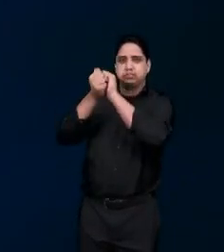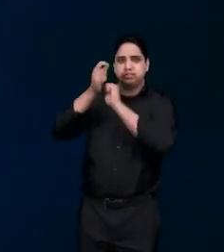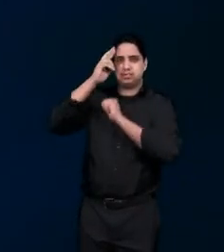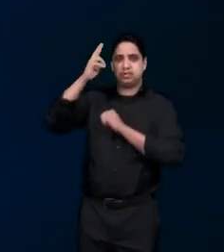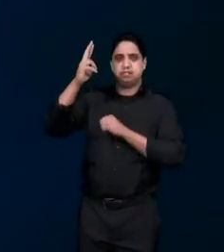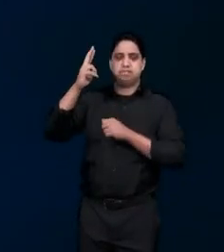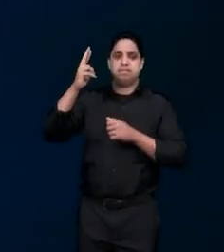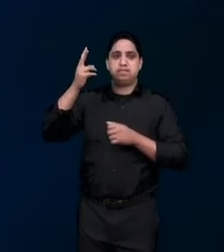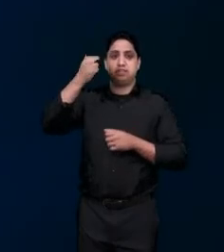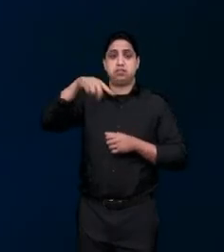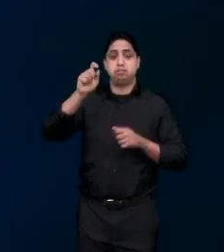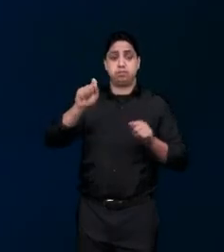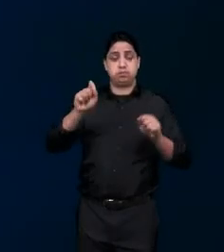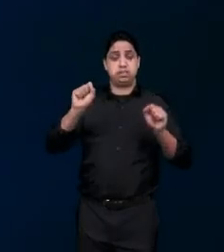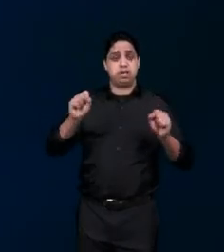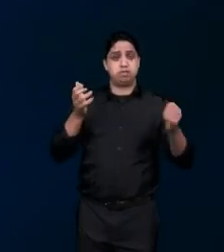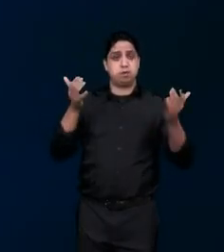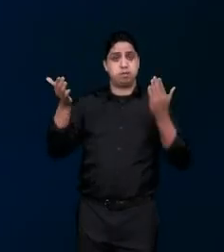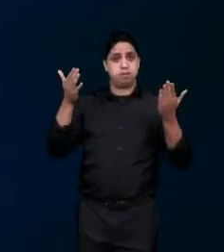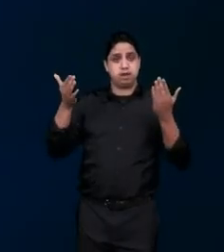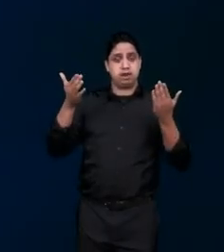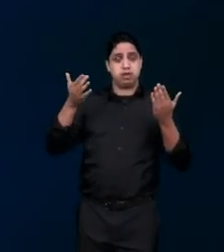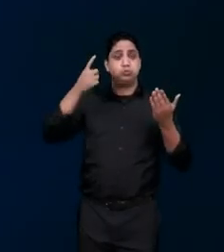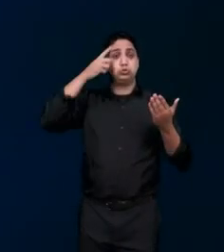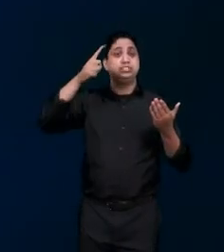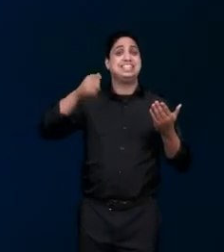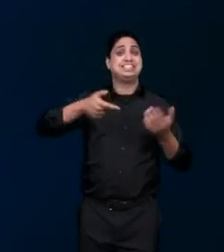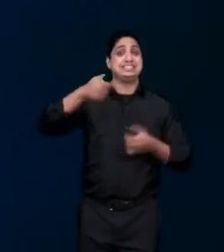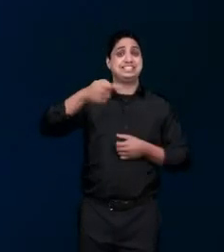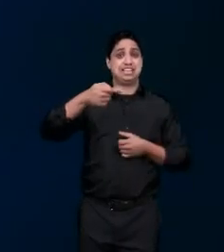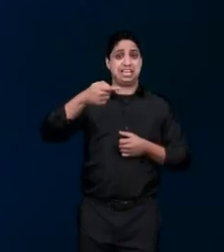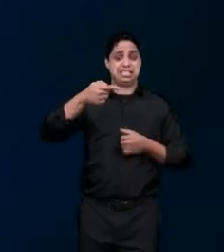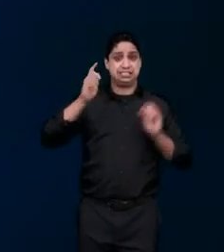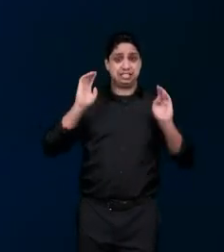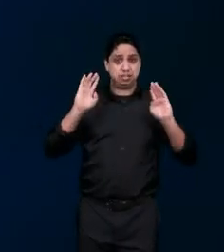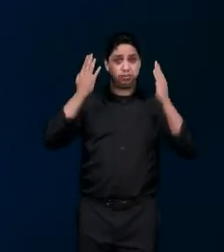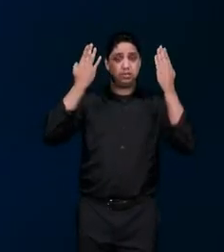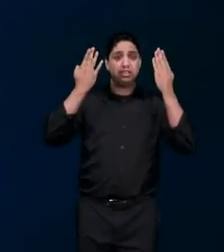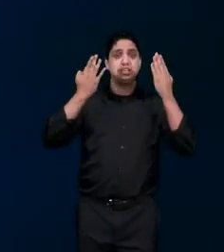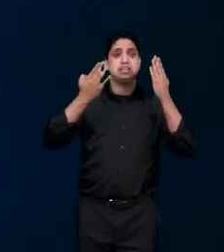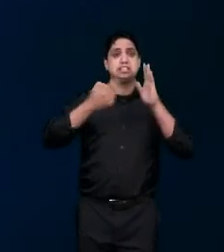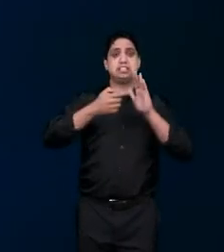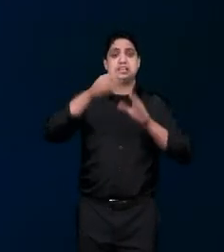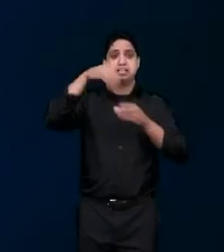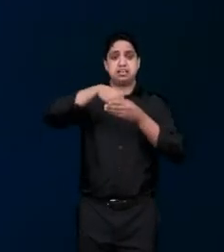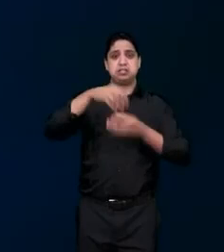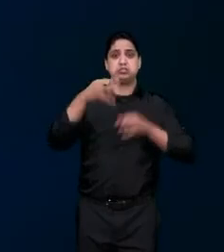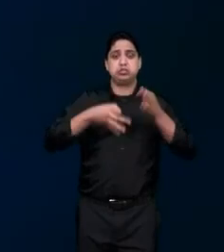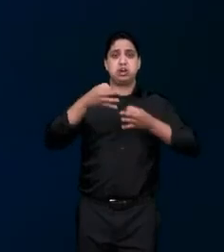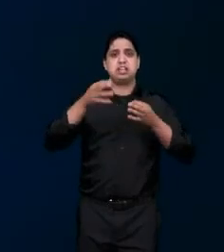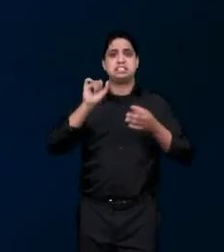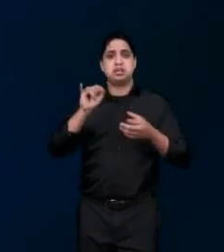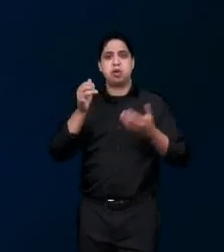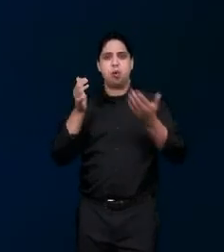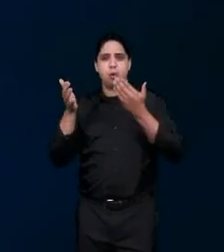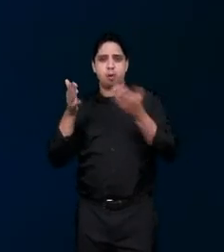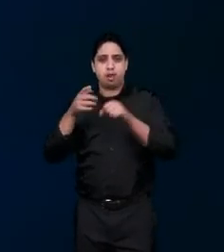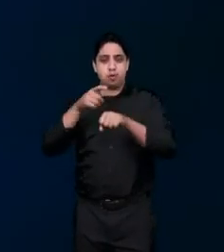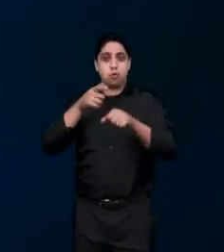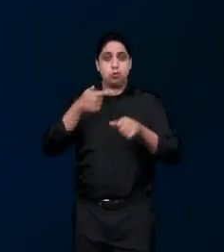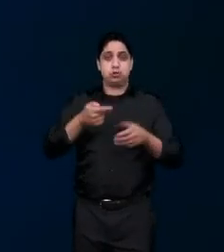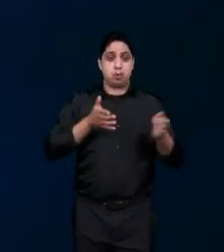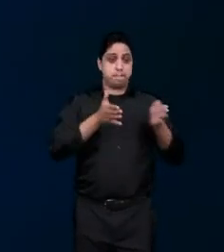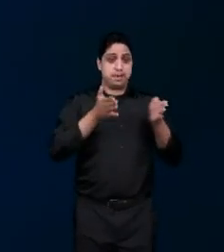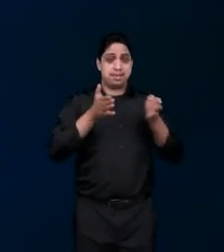parallel between the seven wedding days presented here in the book of Judges with the seven prophetic periods of the church in the book